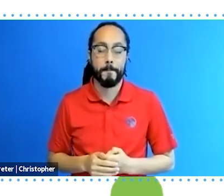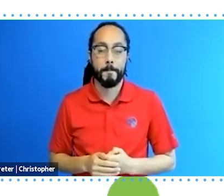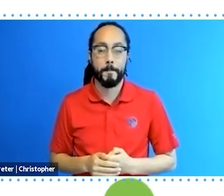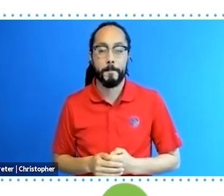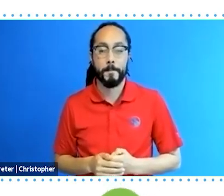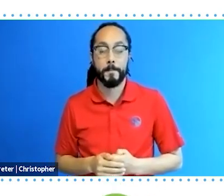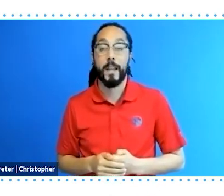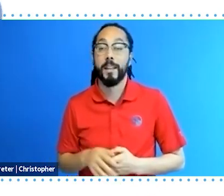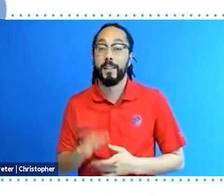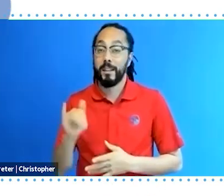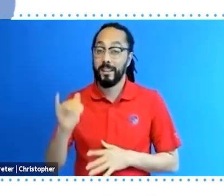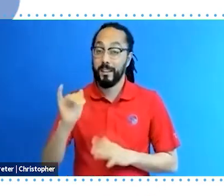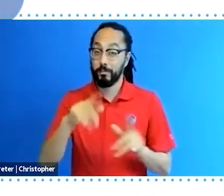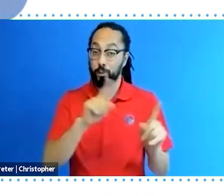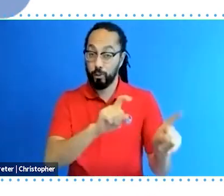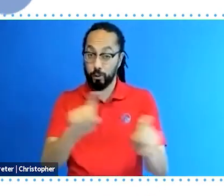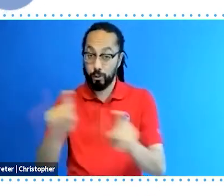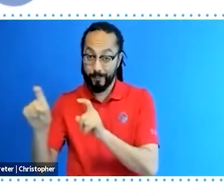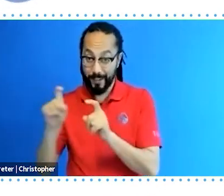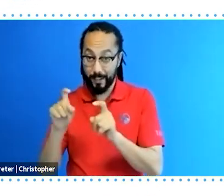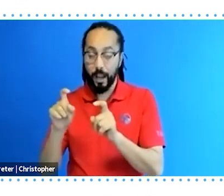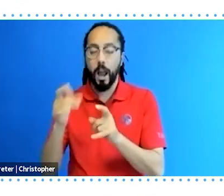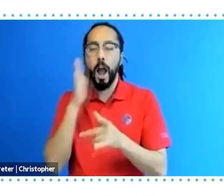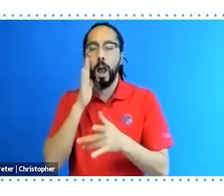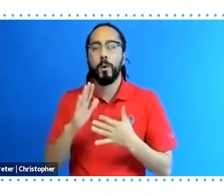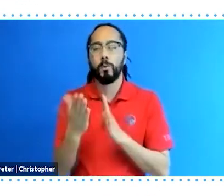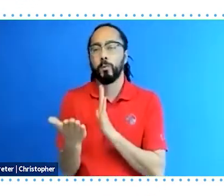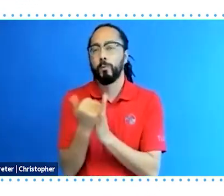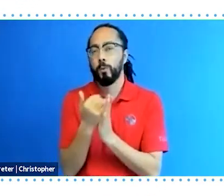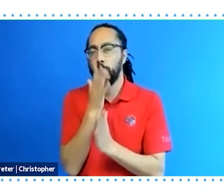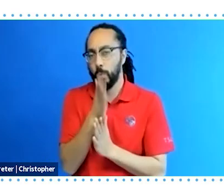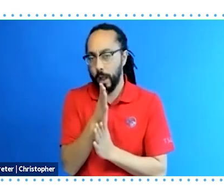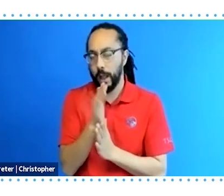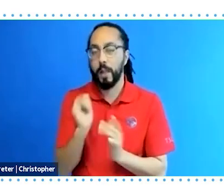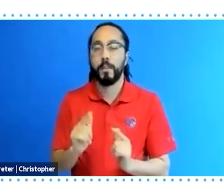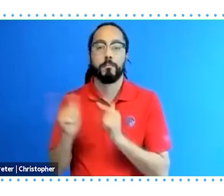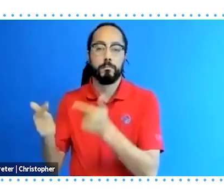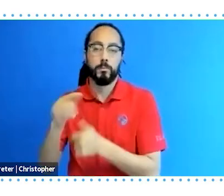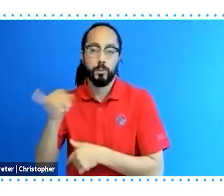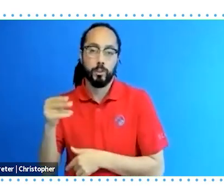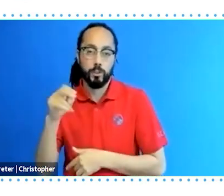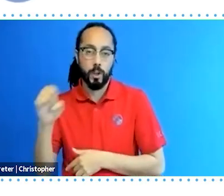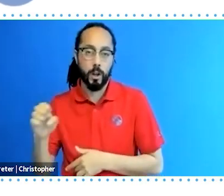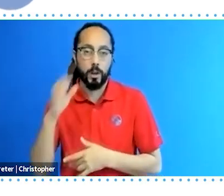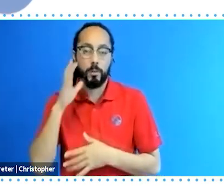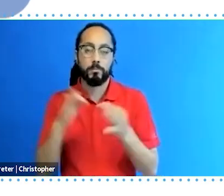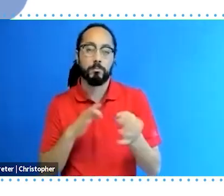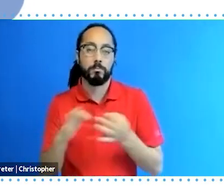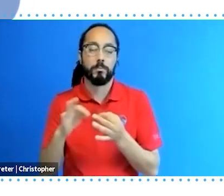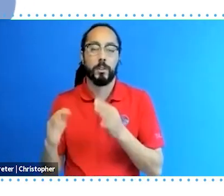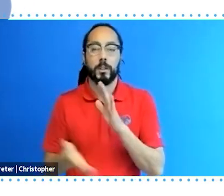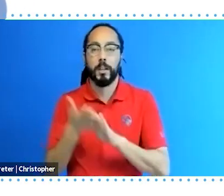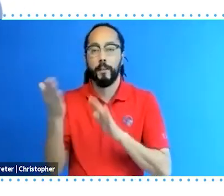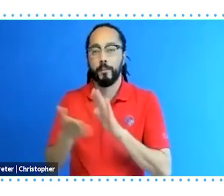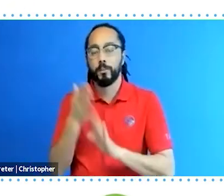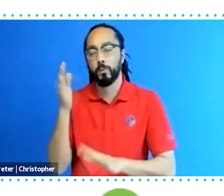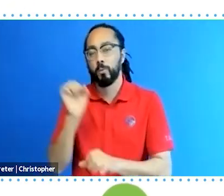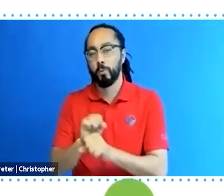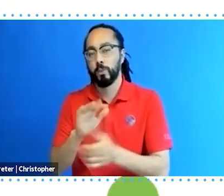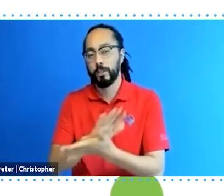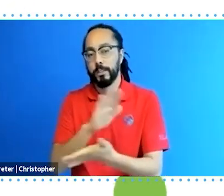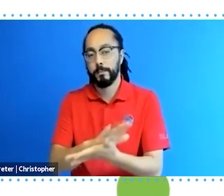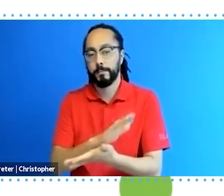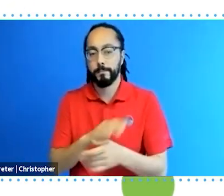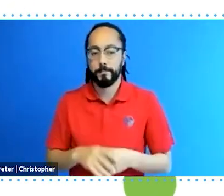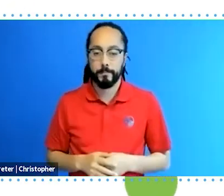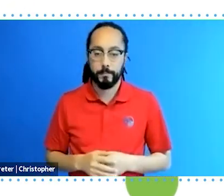sector survey that was shared. And then Jeanne's going to come back to going through the governance worksheet as a possible